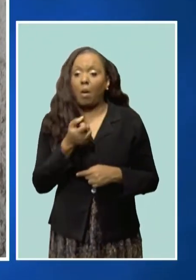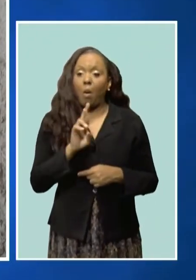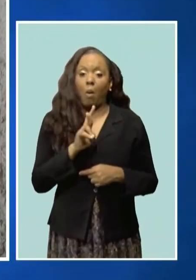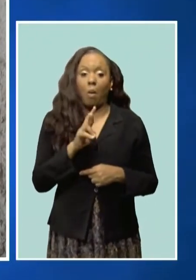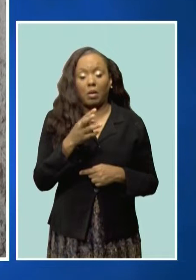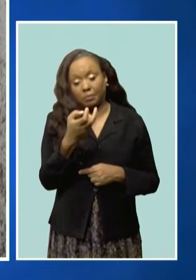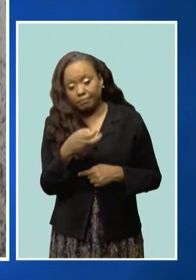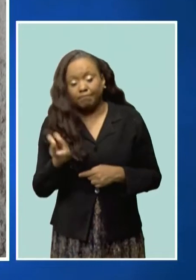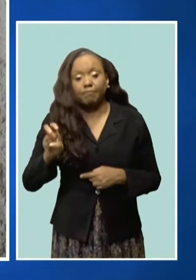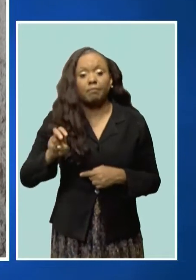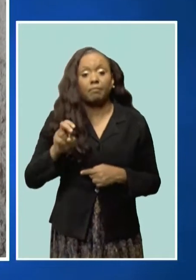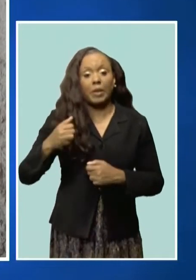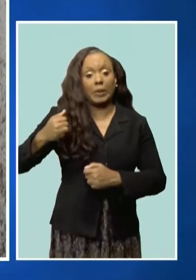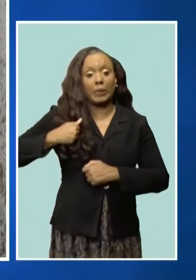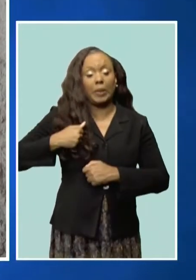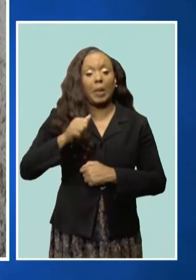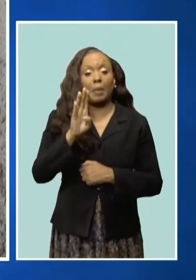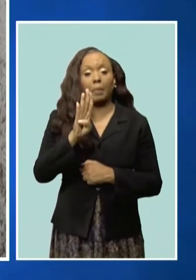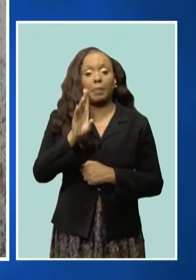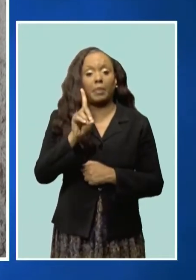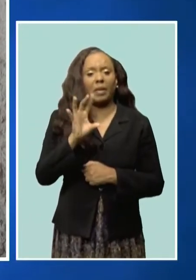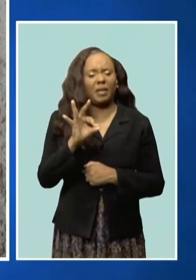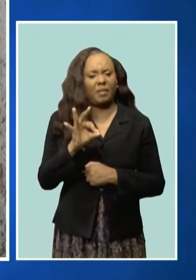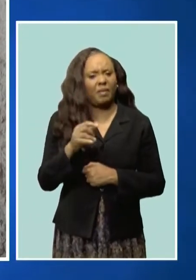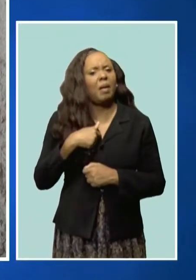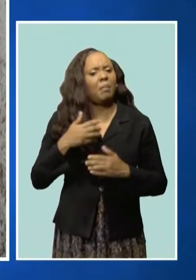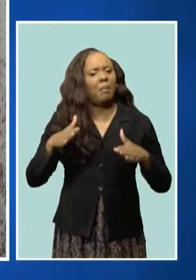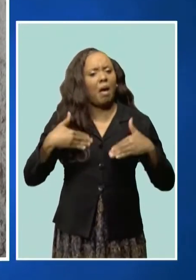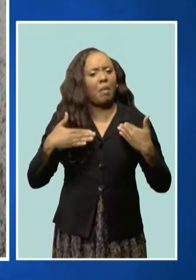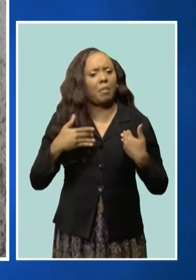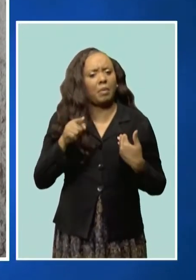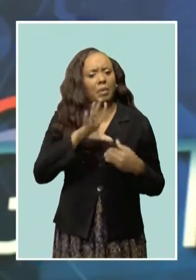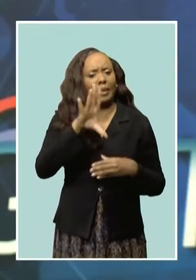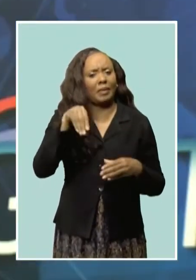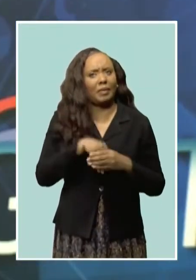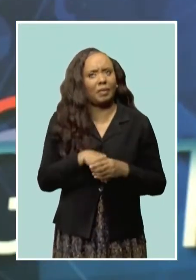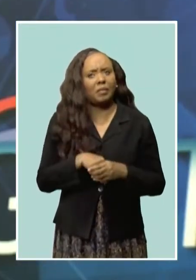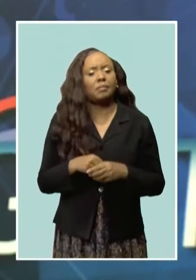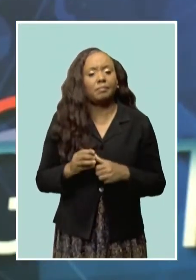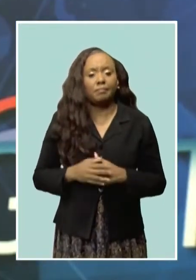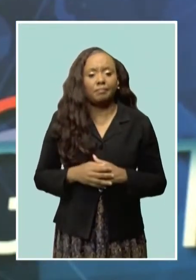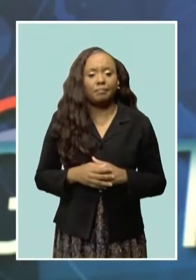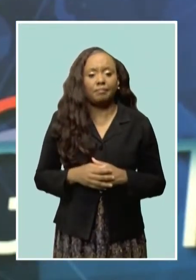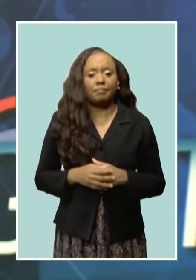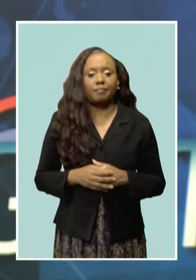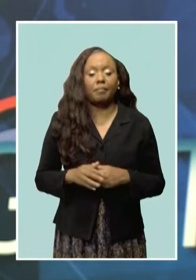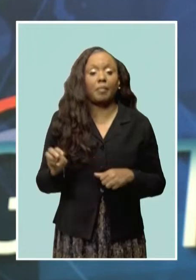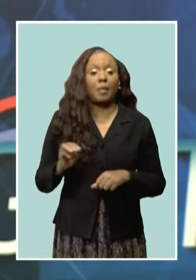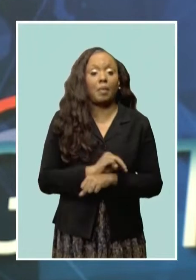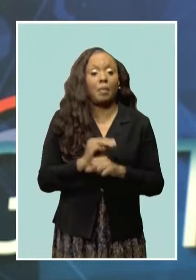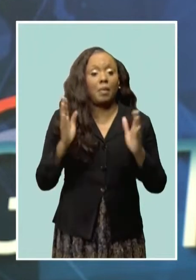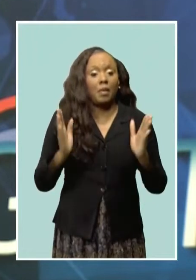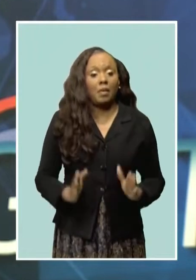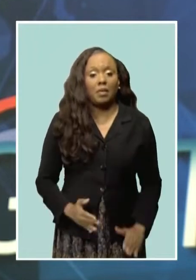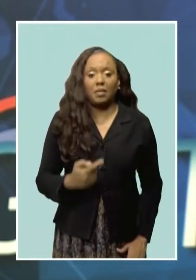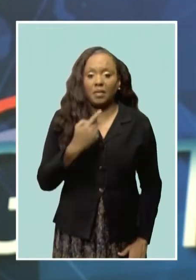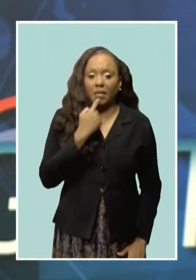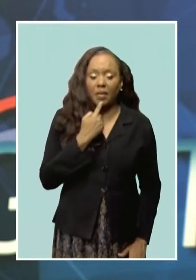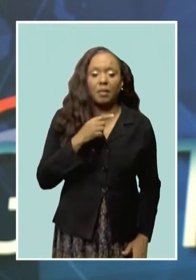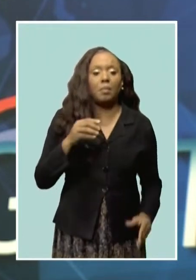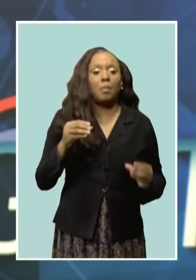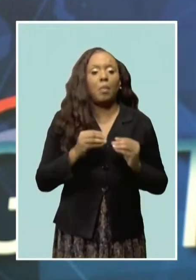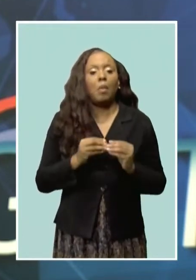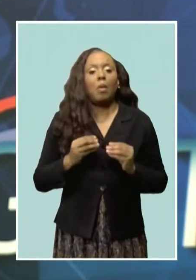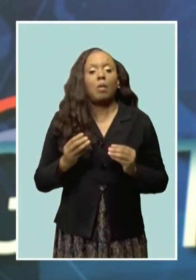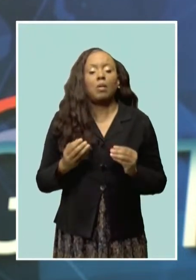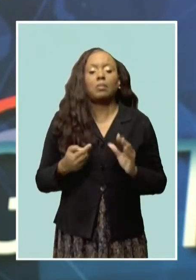proud of you for being here and sticking it out. And I urge you, please, to take it seriously. Minister Abrams believes more recognition needs to be